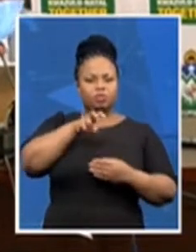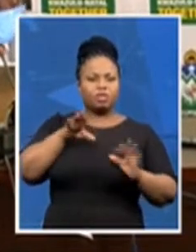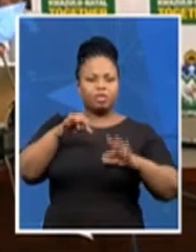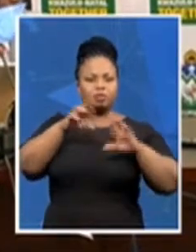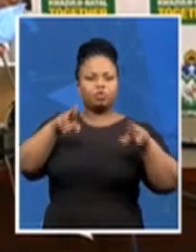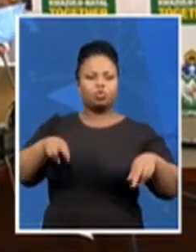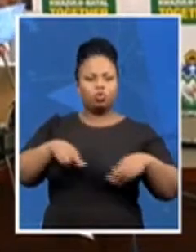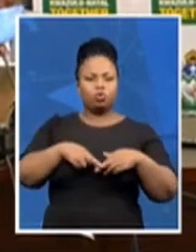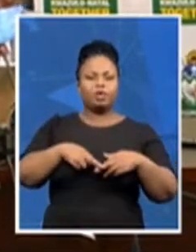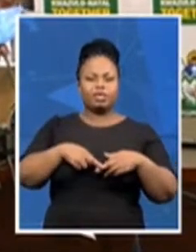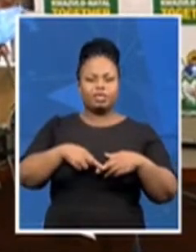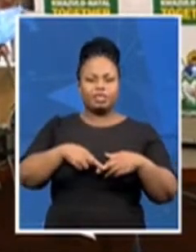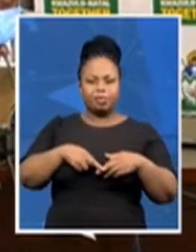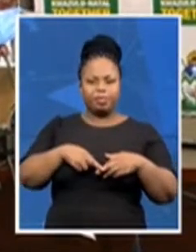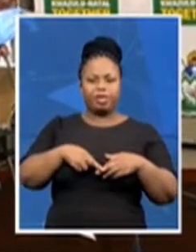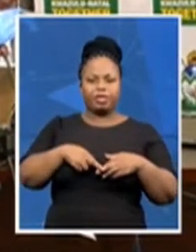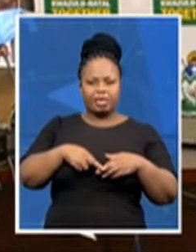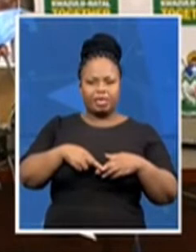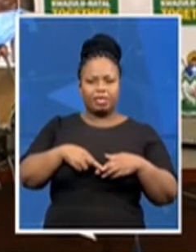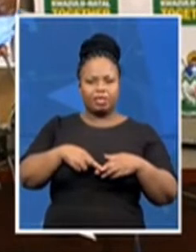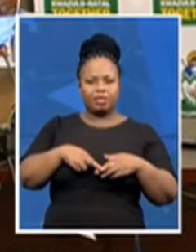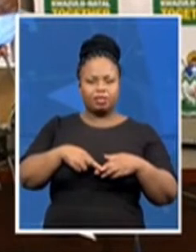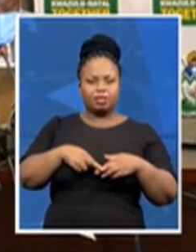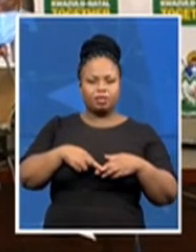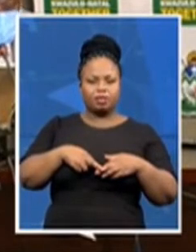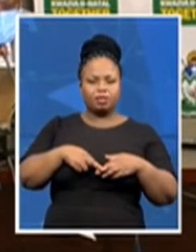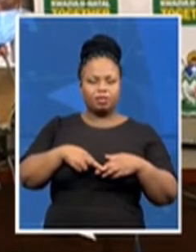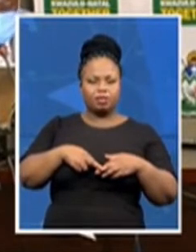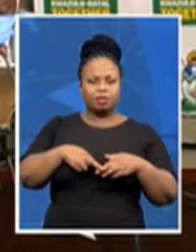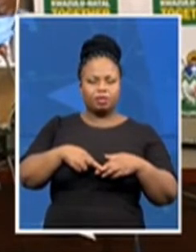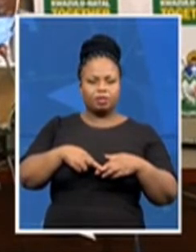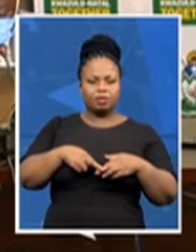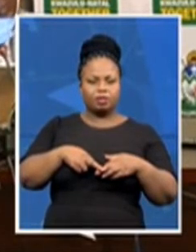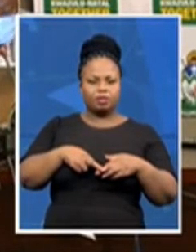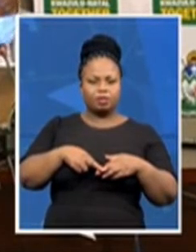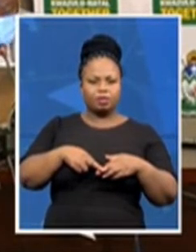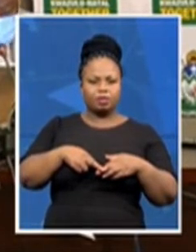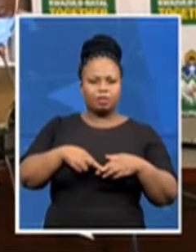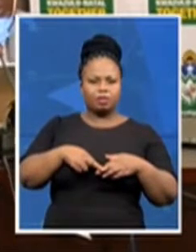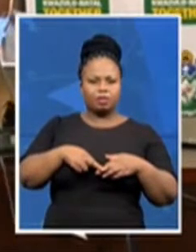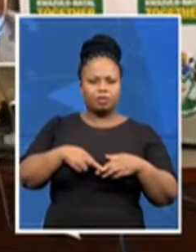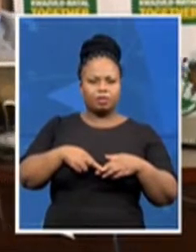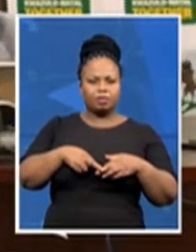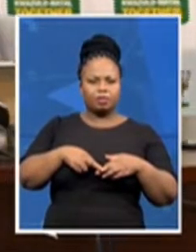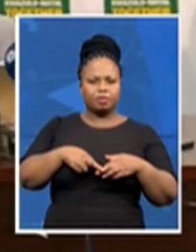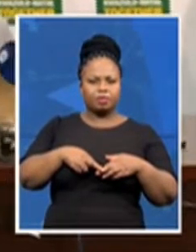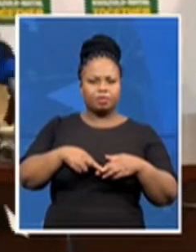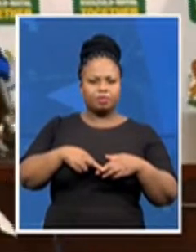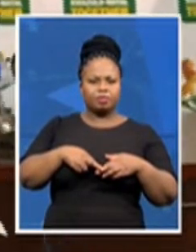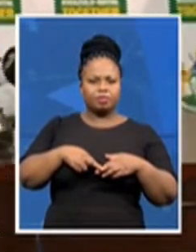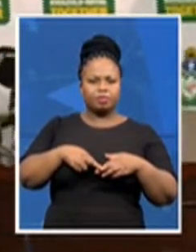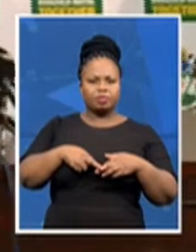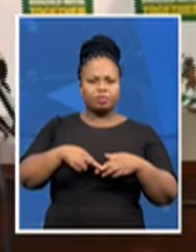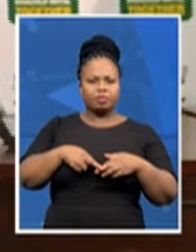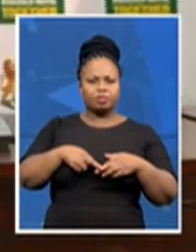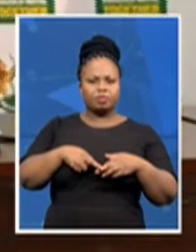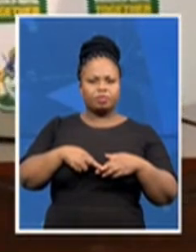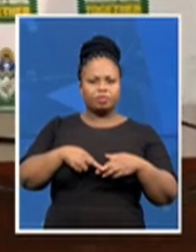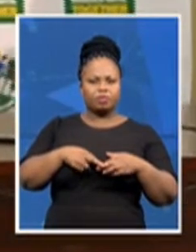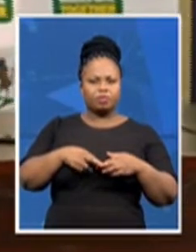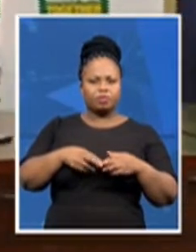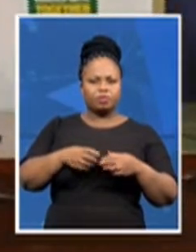damaged. Are we on track with regards to providing those mobile classrooms? What is the current status for that?